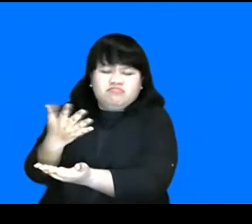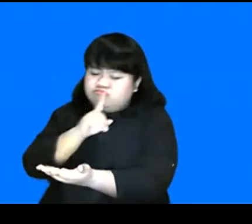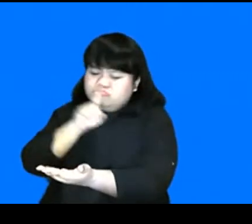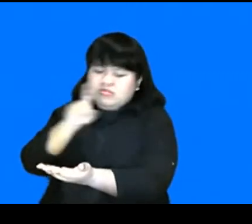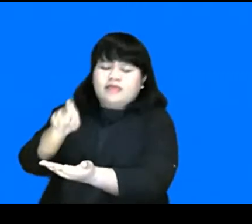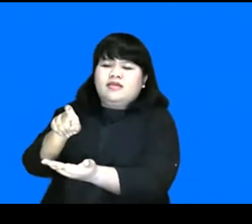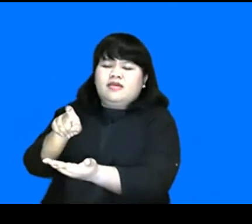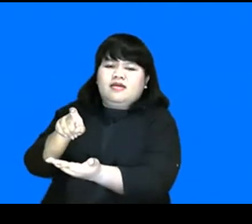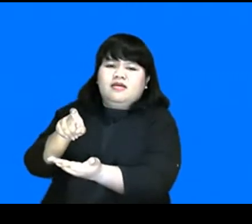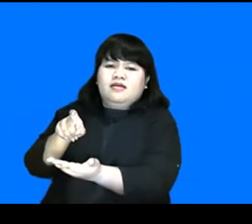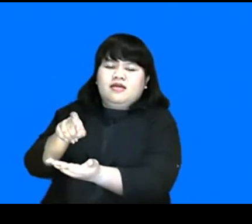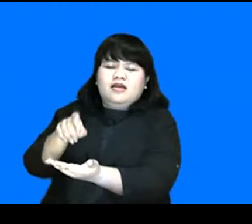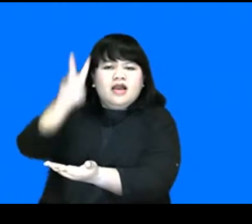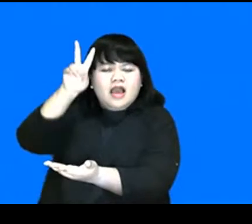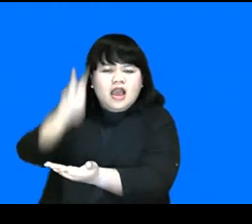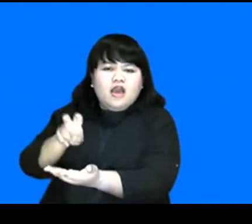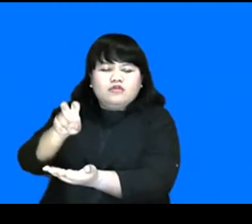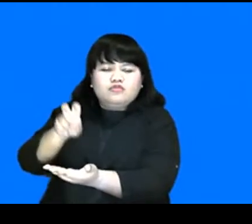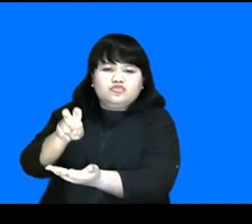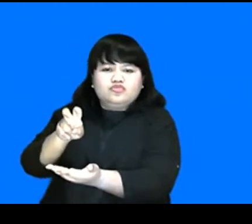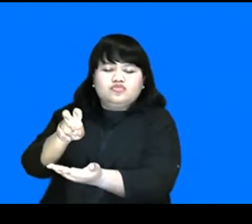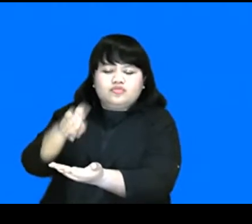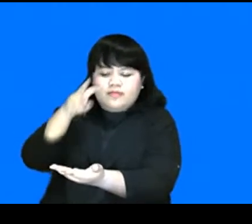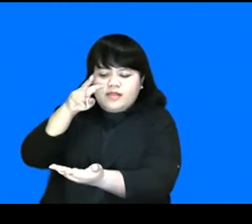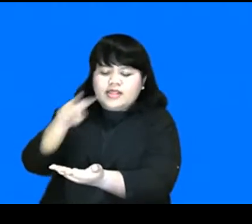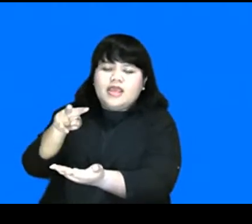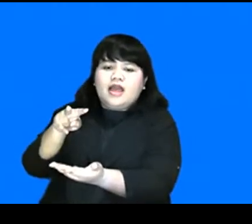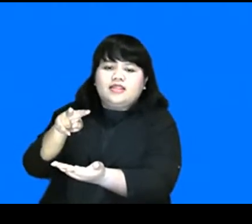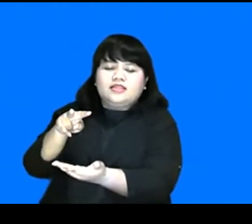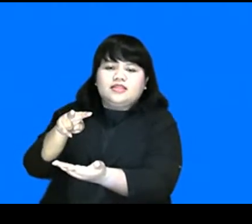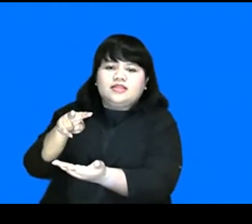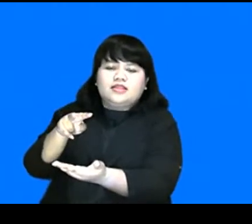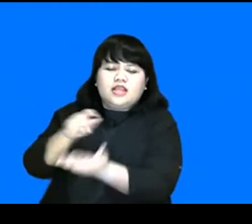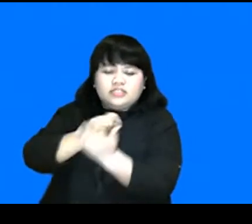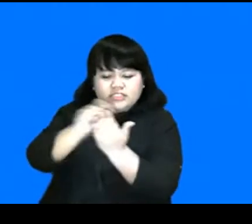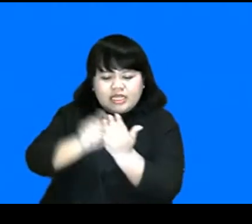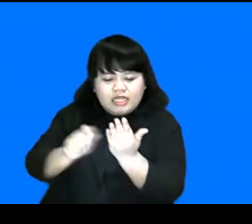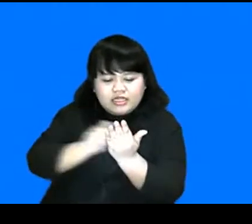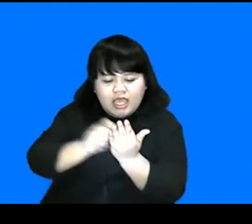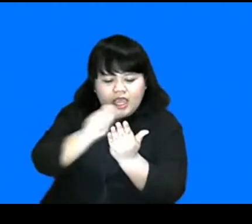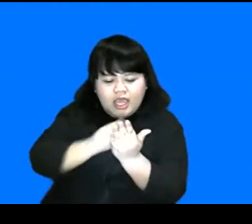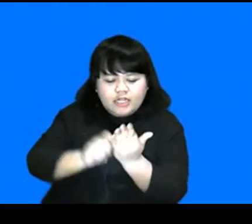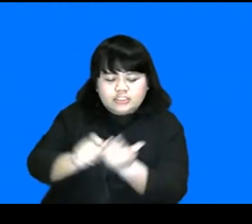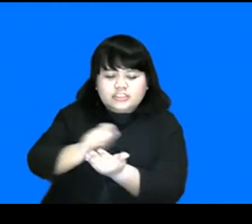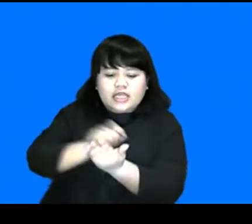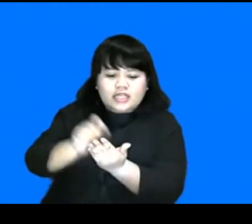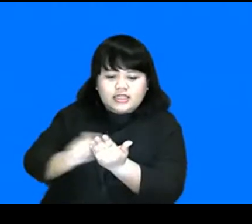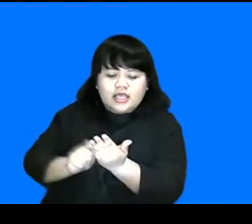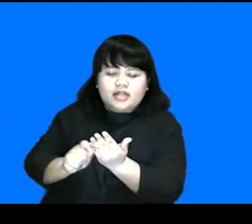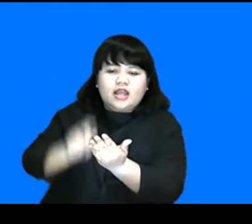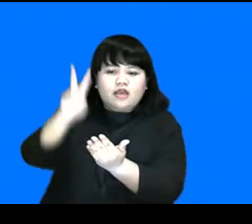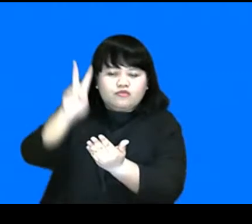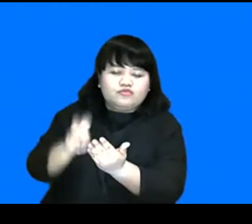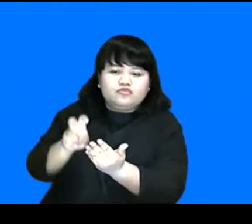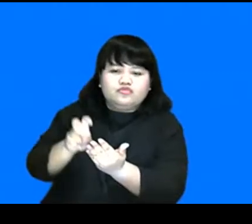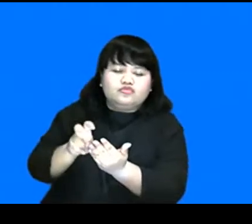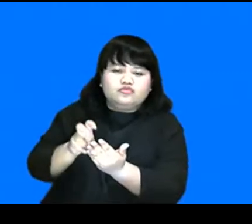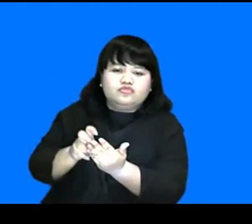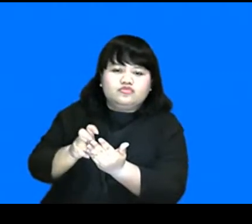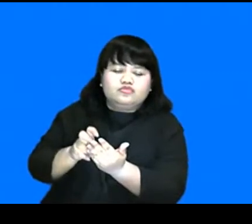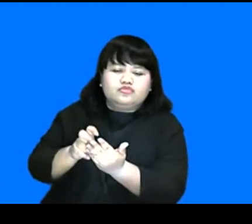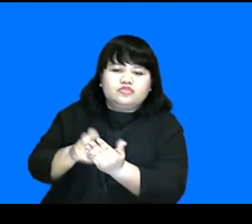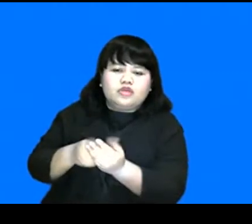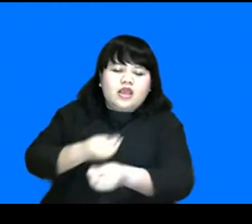years, countries have, through tax treaties, have provisions on exchange of information. So countries